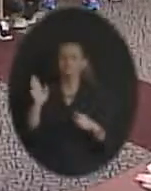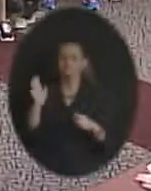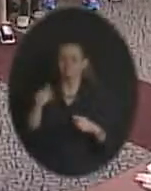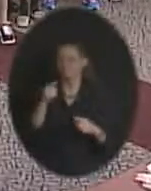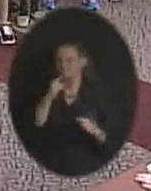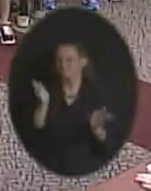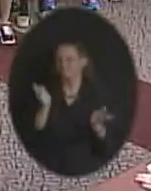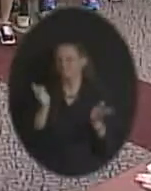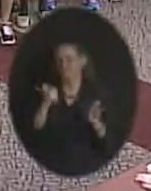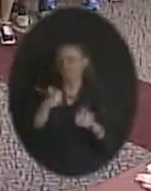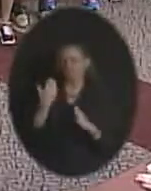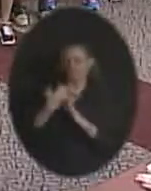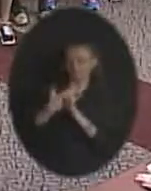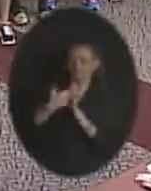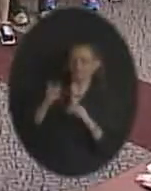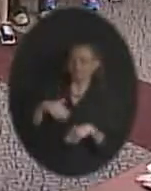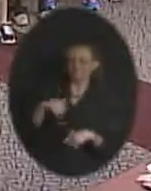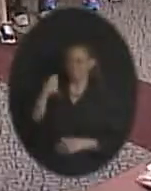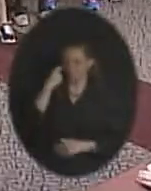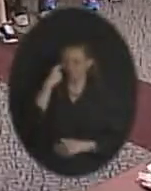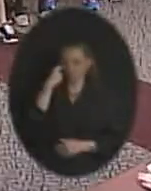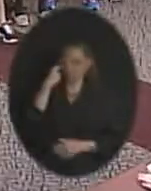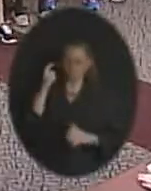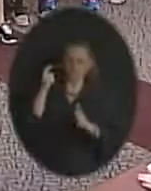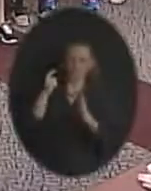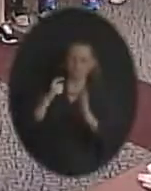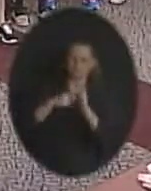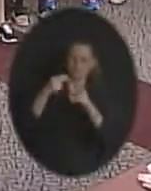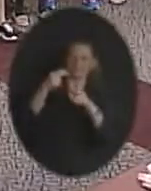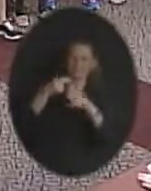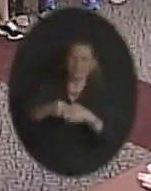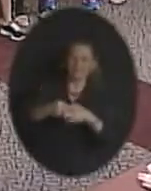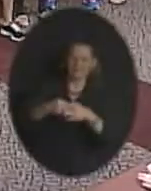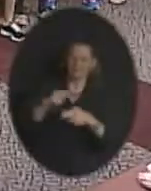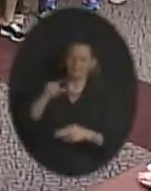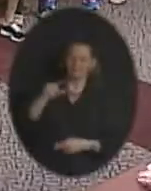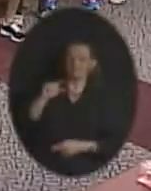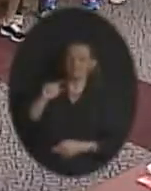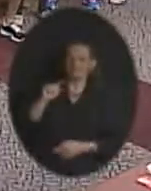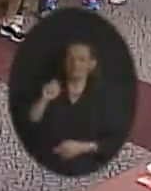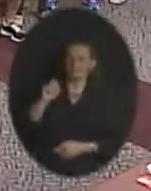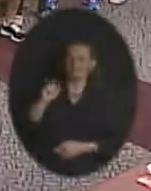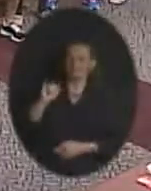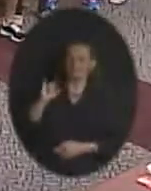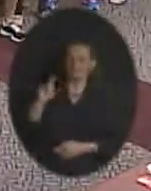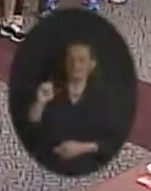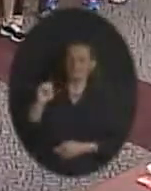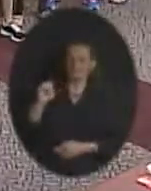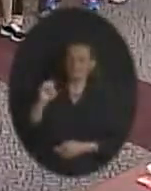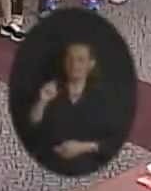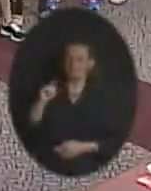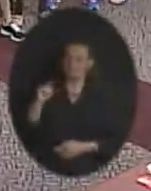chatting. Just named the Gatorade Player of the Year for the state of Kansas, so a special shout out.